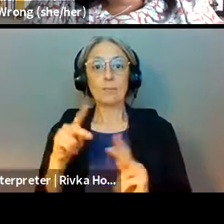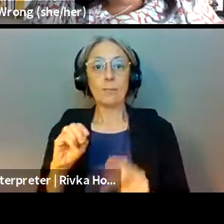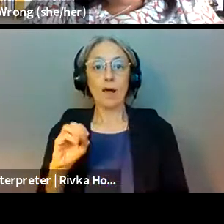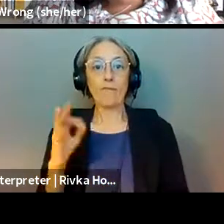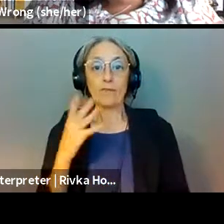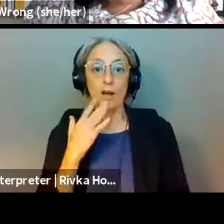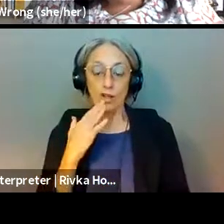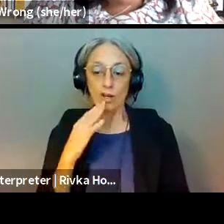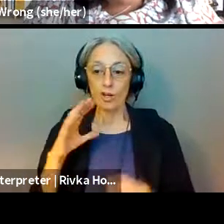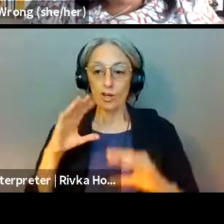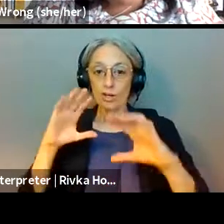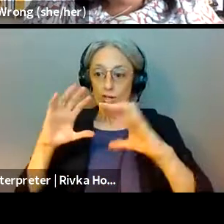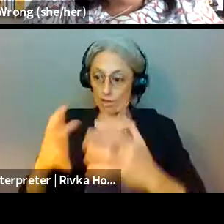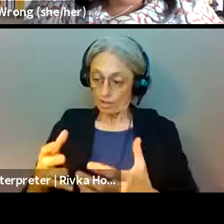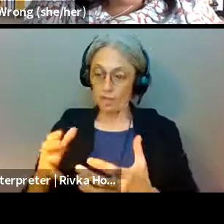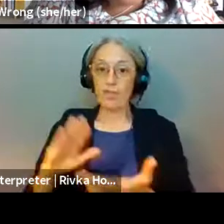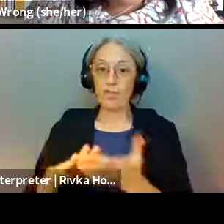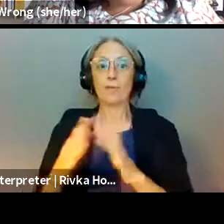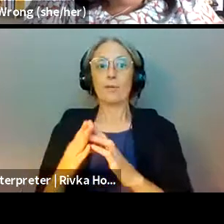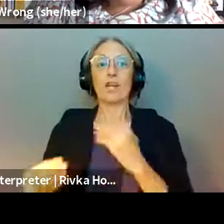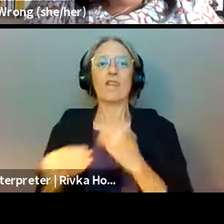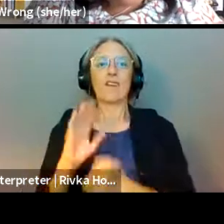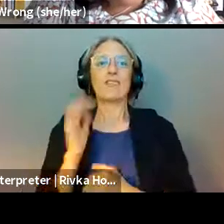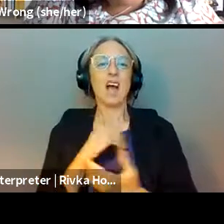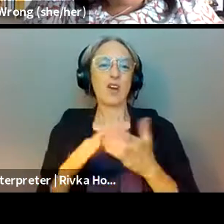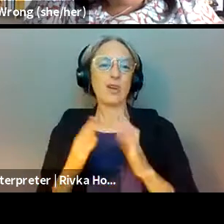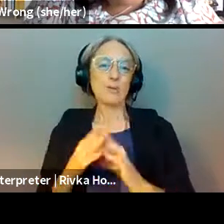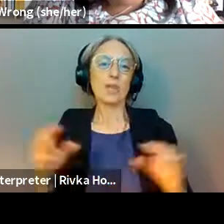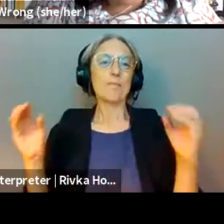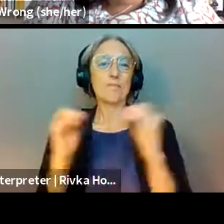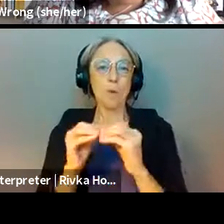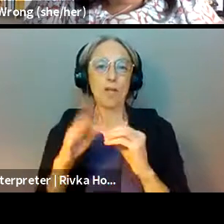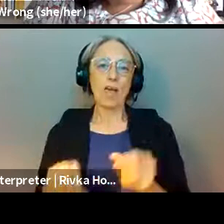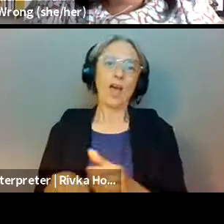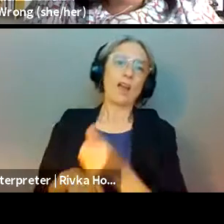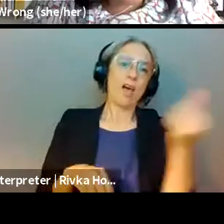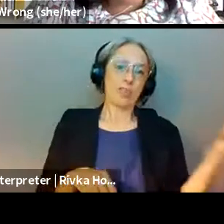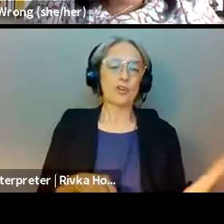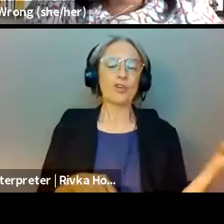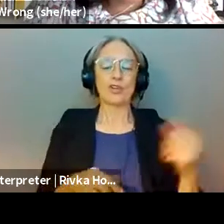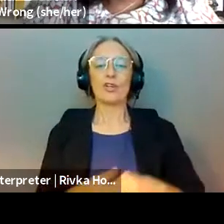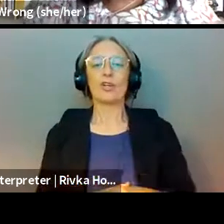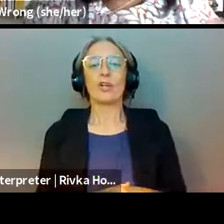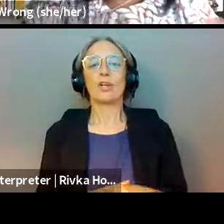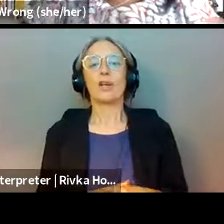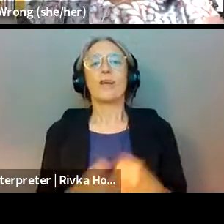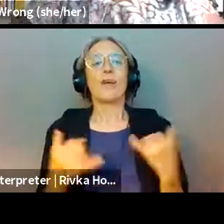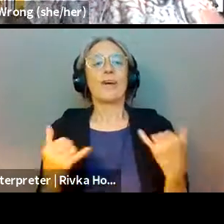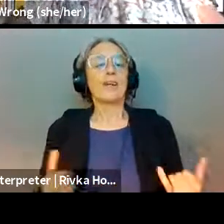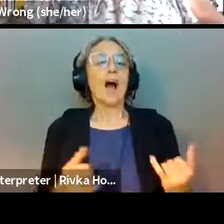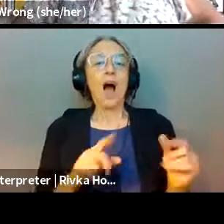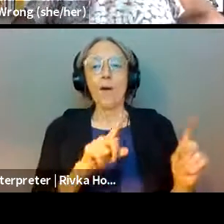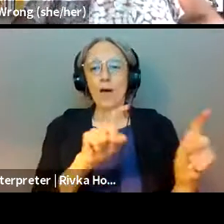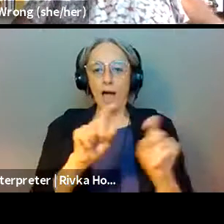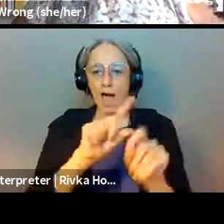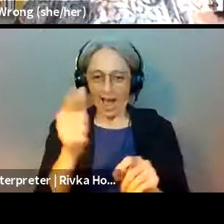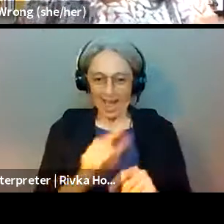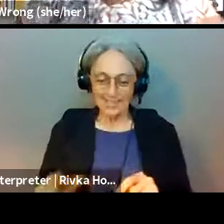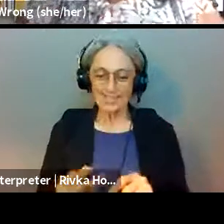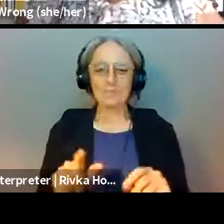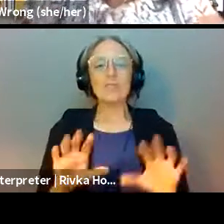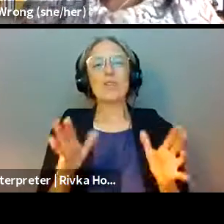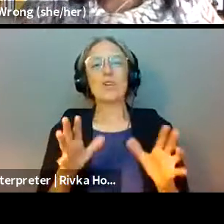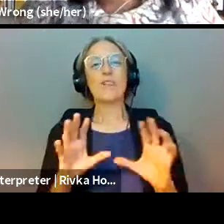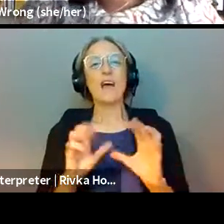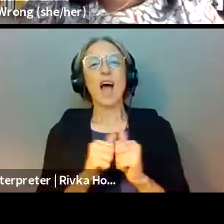it disproportionately affected our communities. Now, I'm going to ask each of you sort of how has your